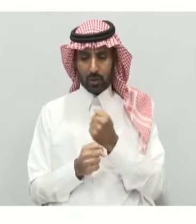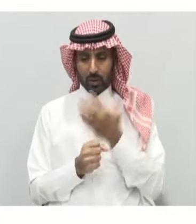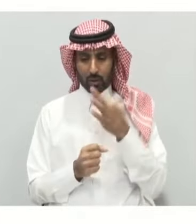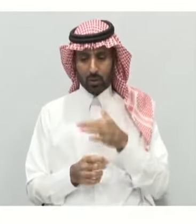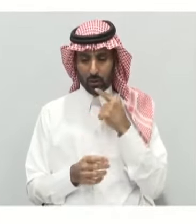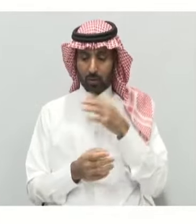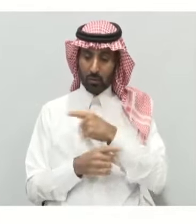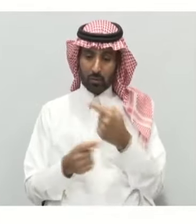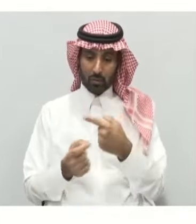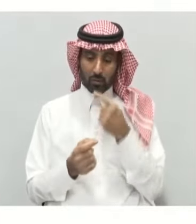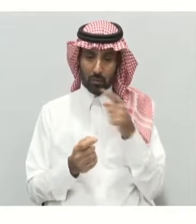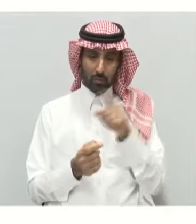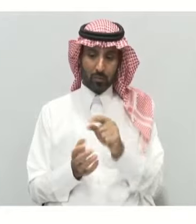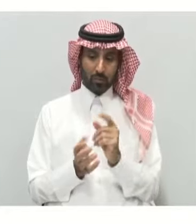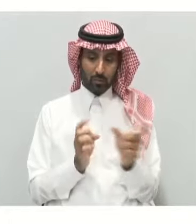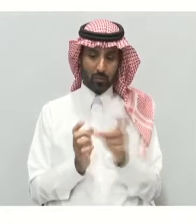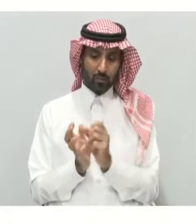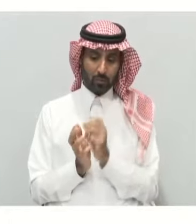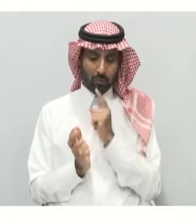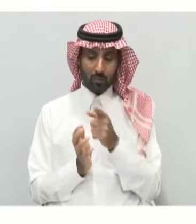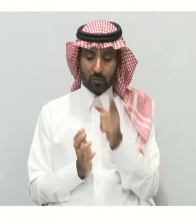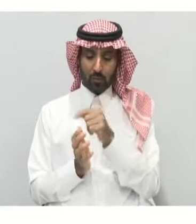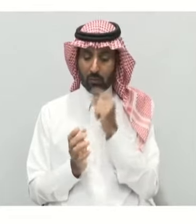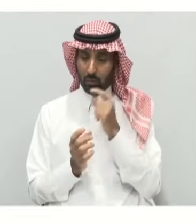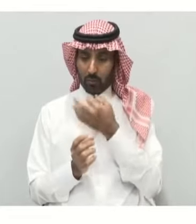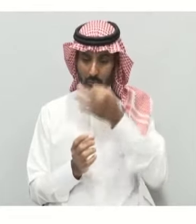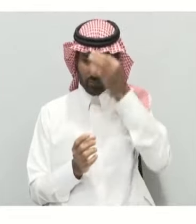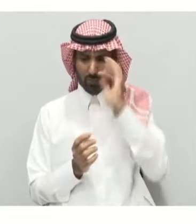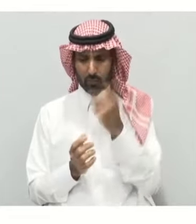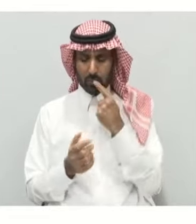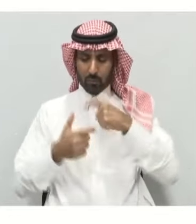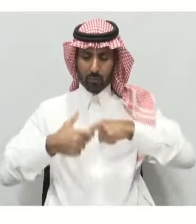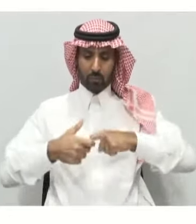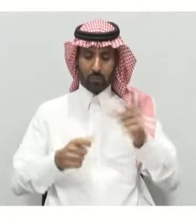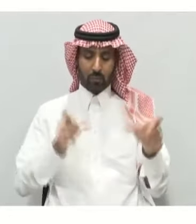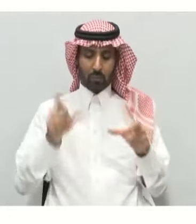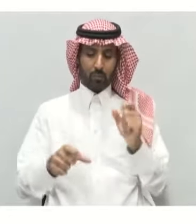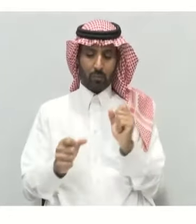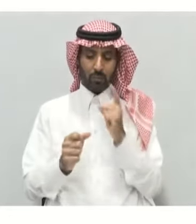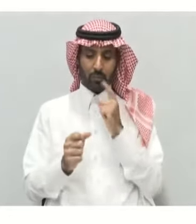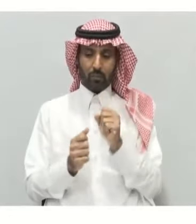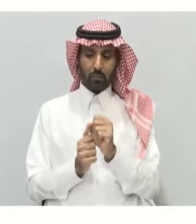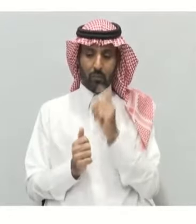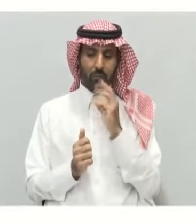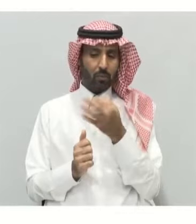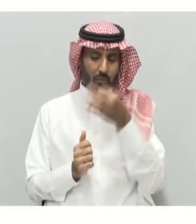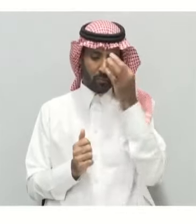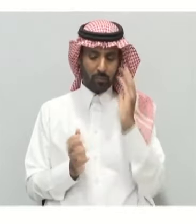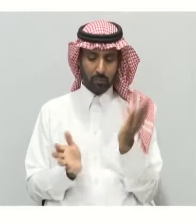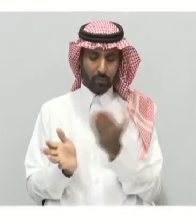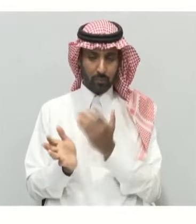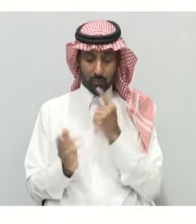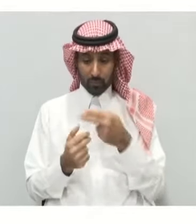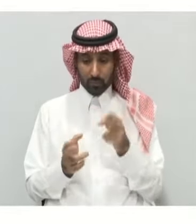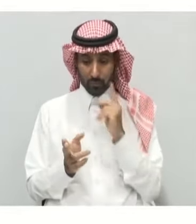for statements and question, and also to use adjectives and connect each person to his description. Before